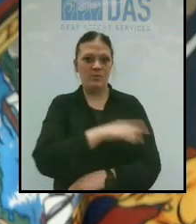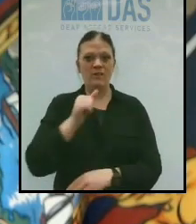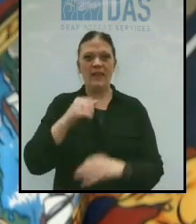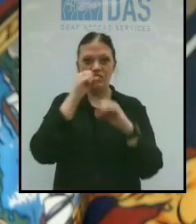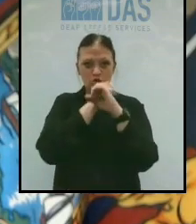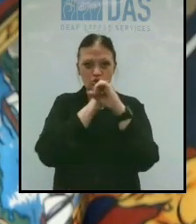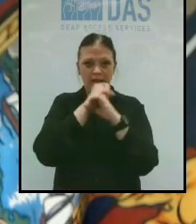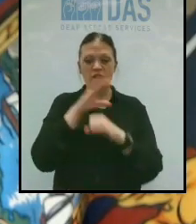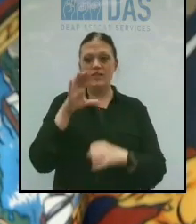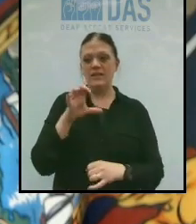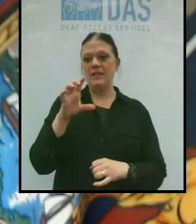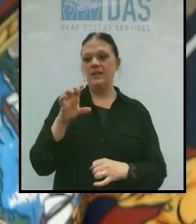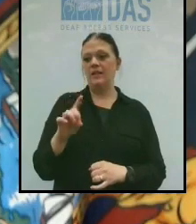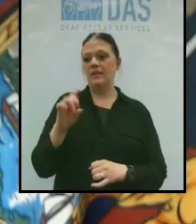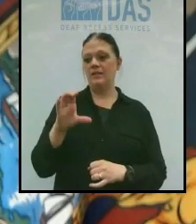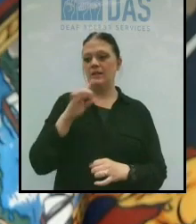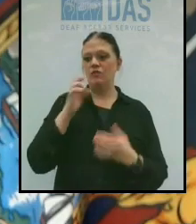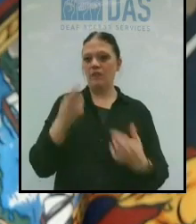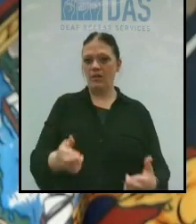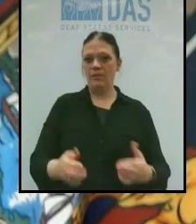strategies that the CDC is recommending.